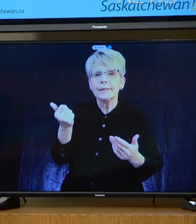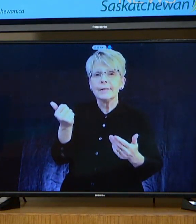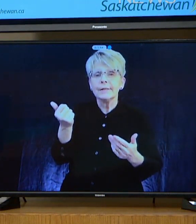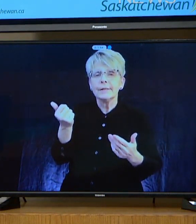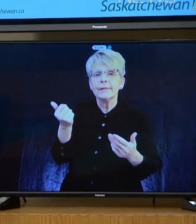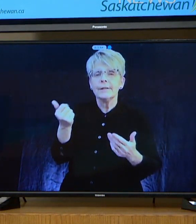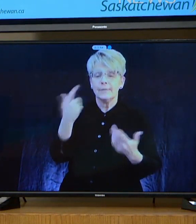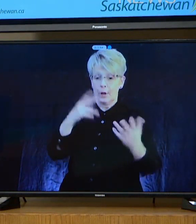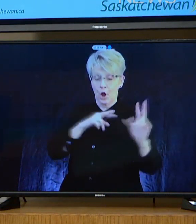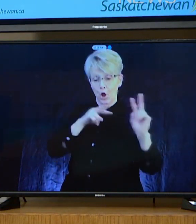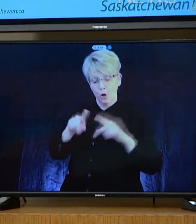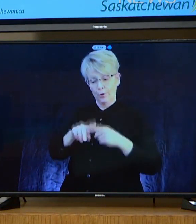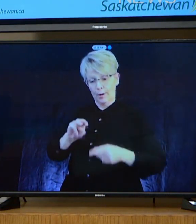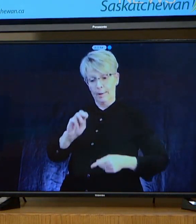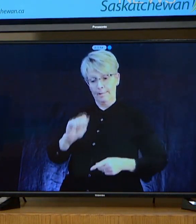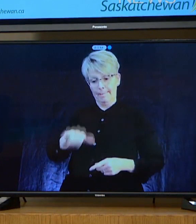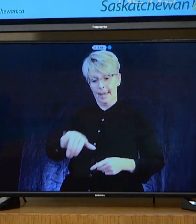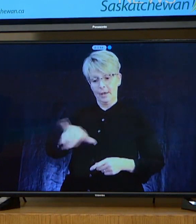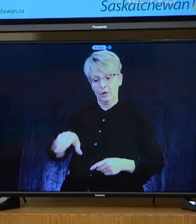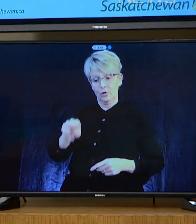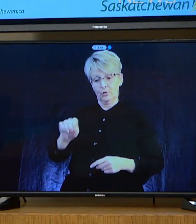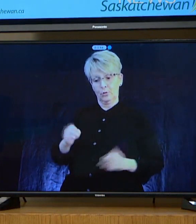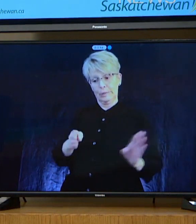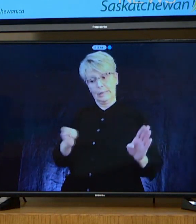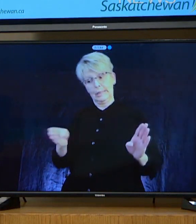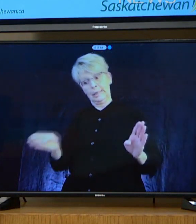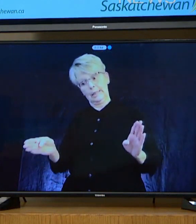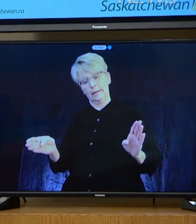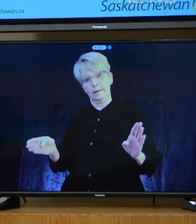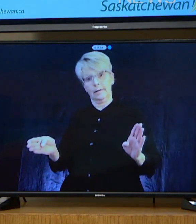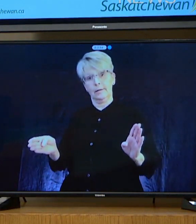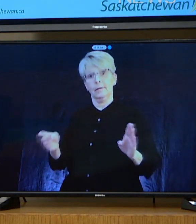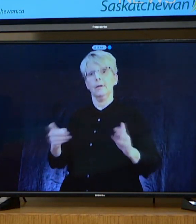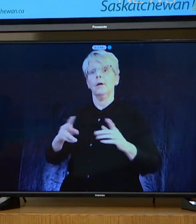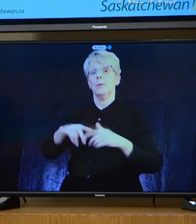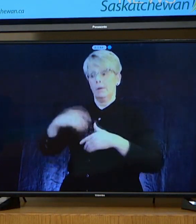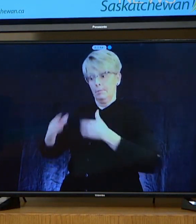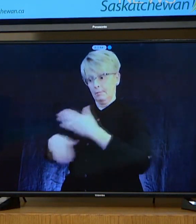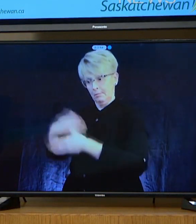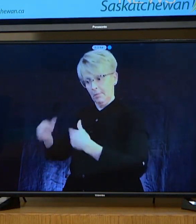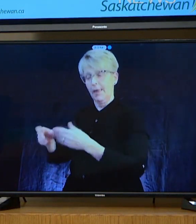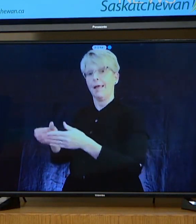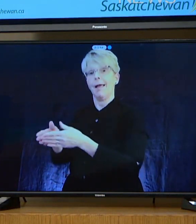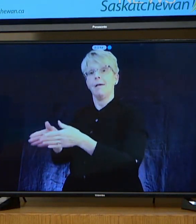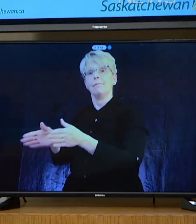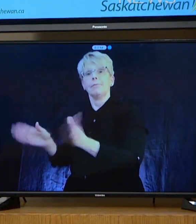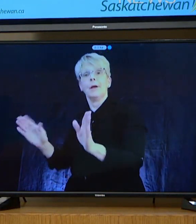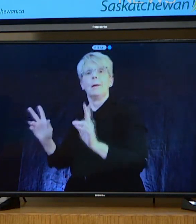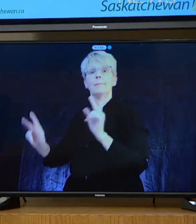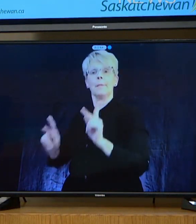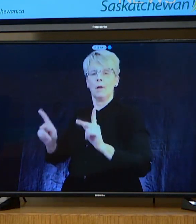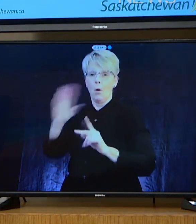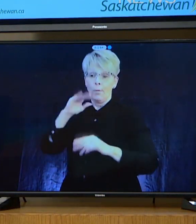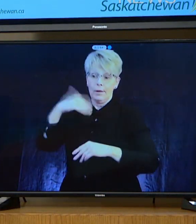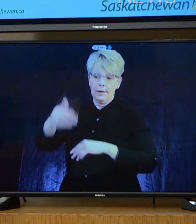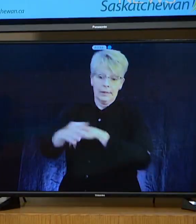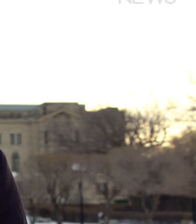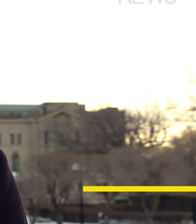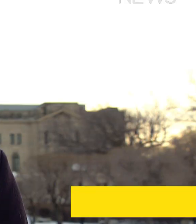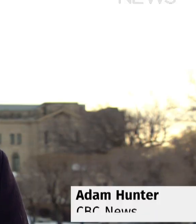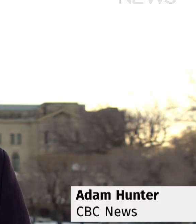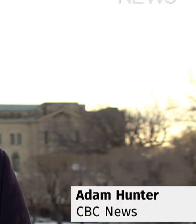June, until the vaccination really picks up to address the broader population, and then hopefully by September we can come out of the